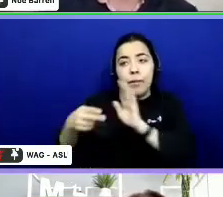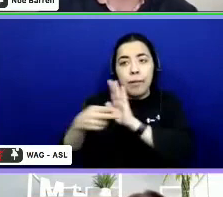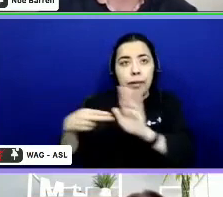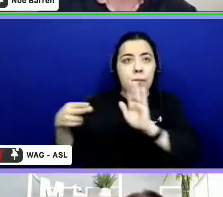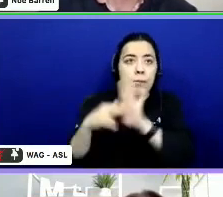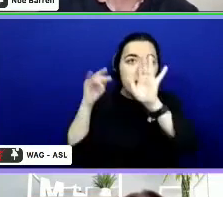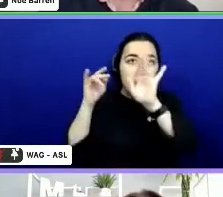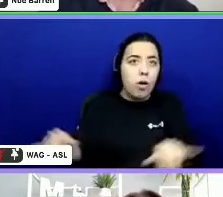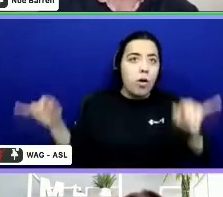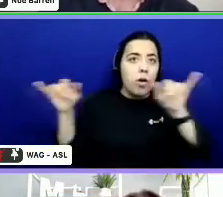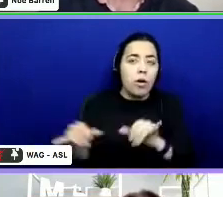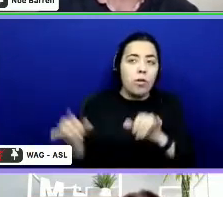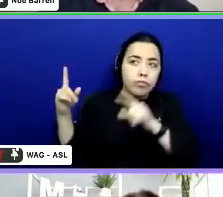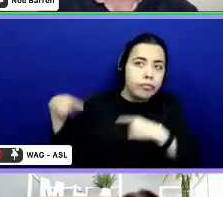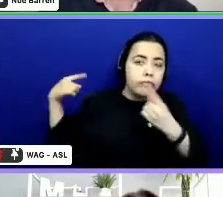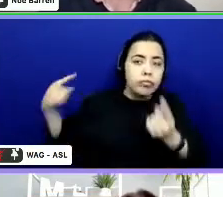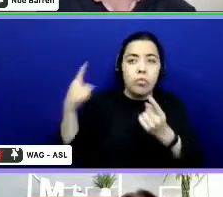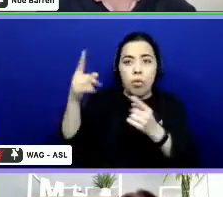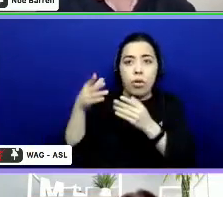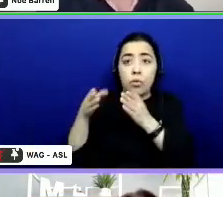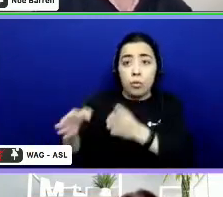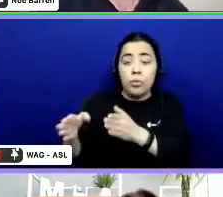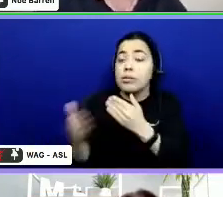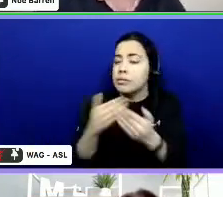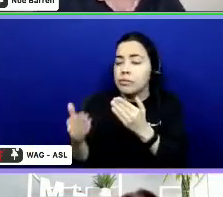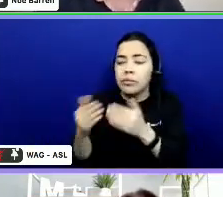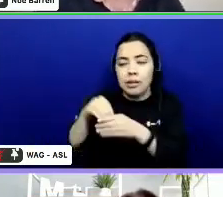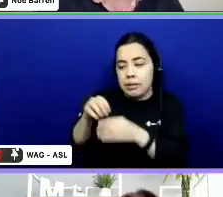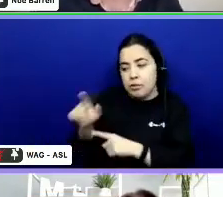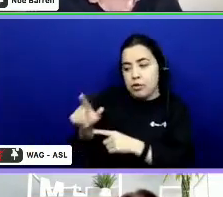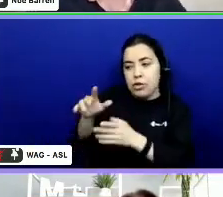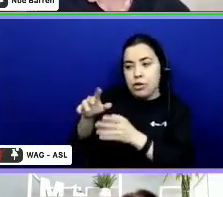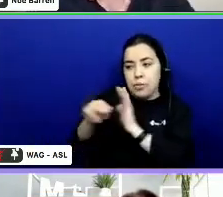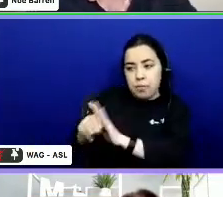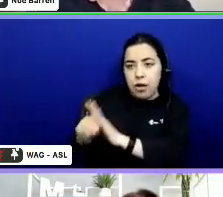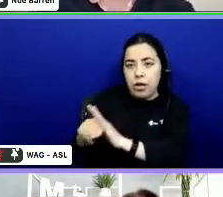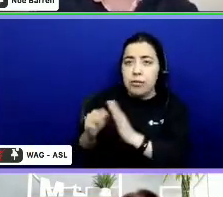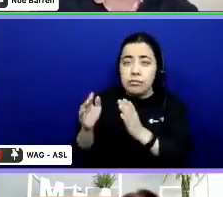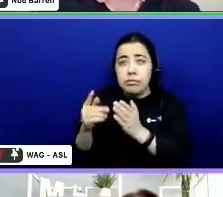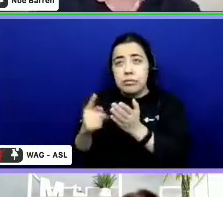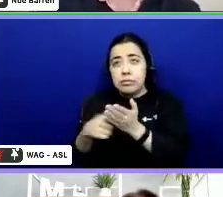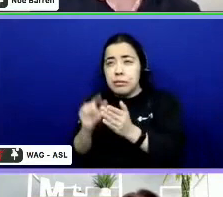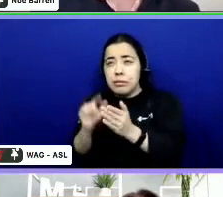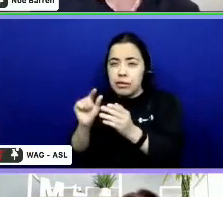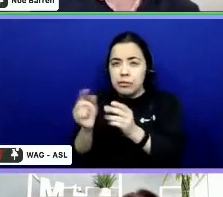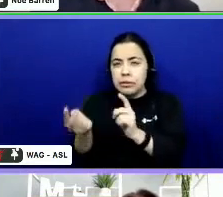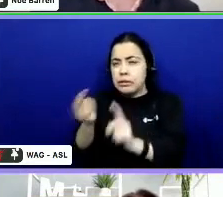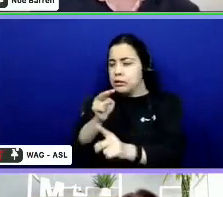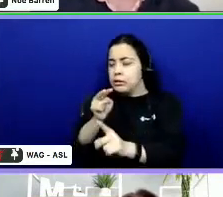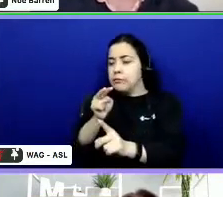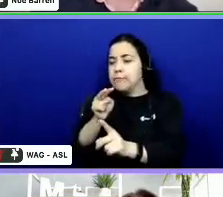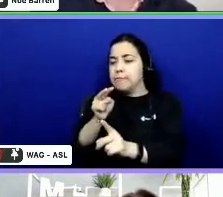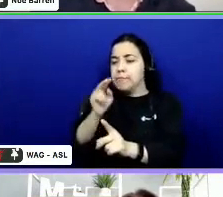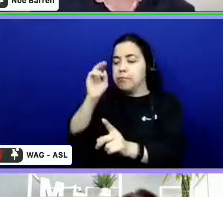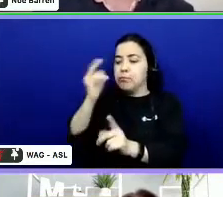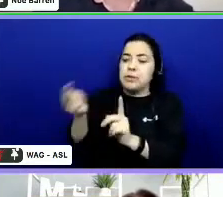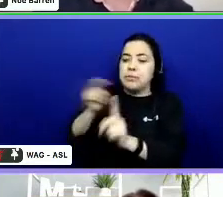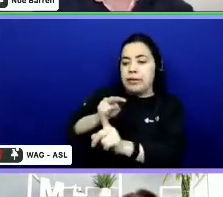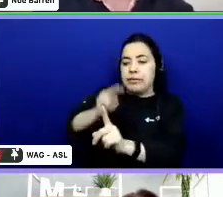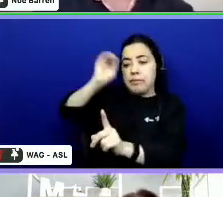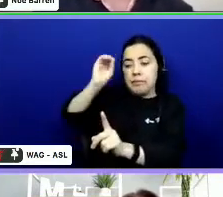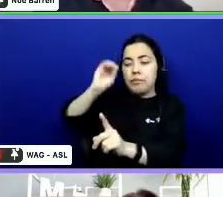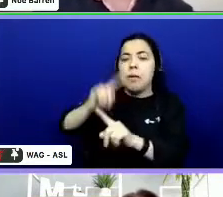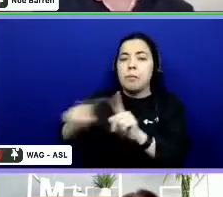in one way in our machine learning model, even if that, maybe it's a little interpretable, it's important that we continue with that